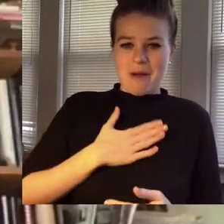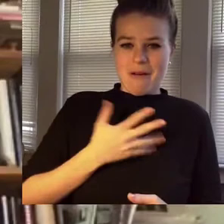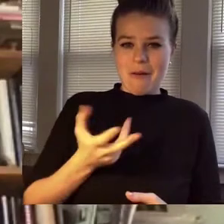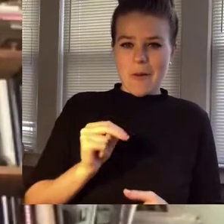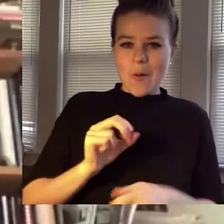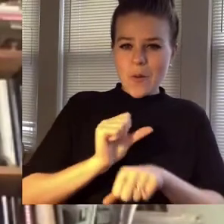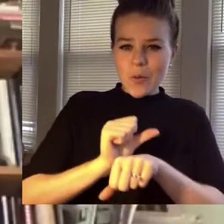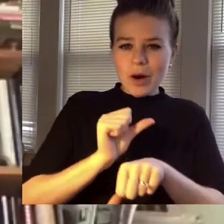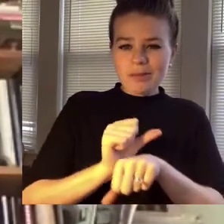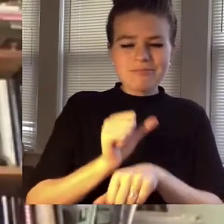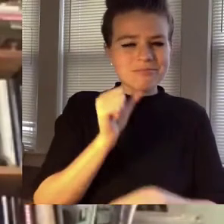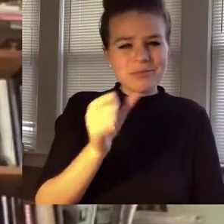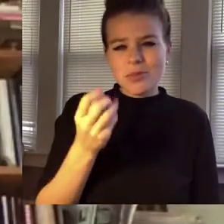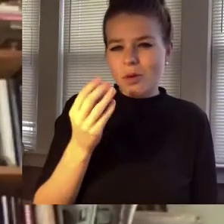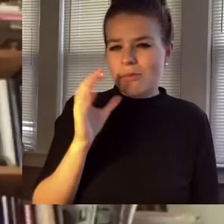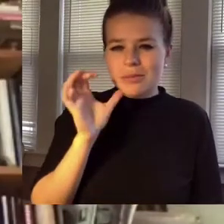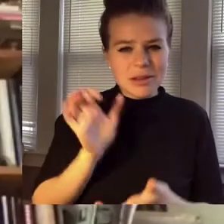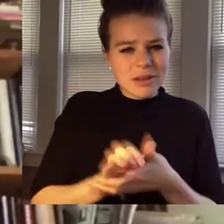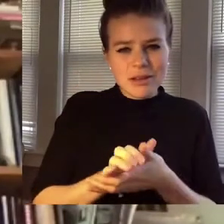the experience of every poet